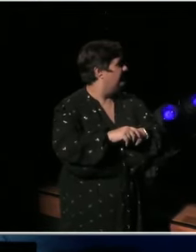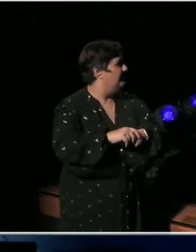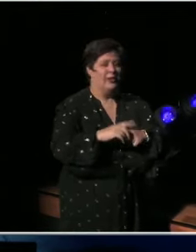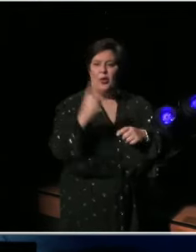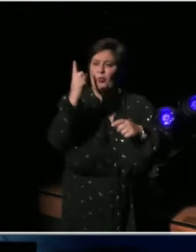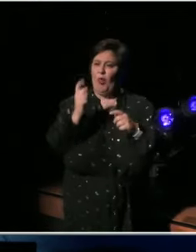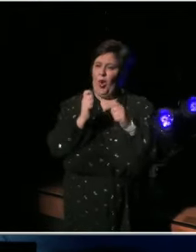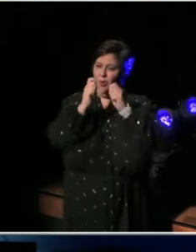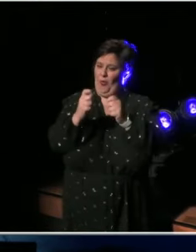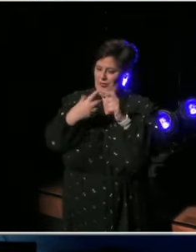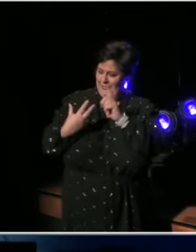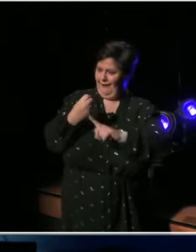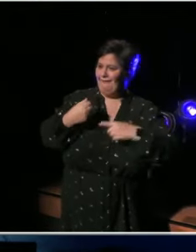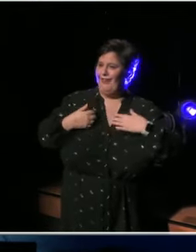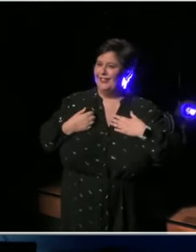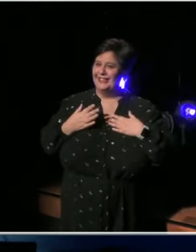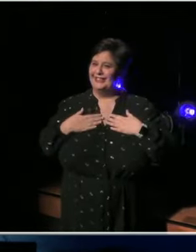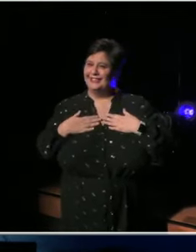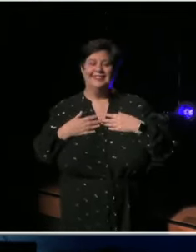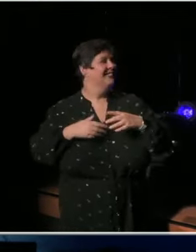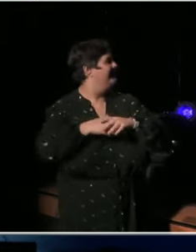There's only one award, and I've got it, so thank you.